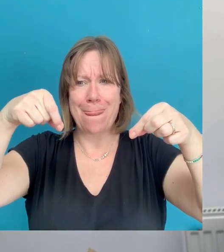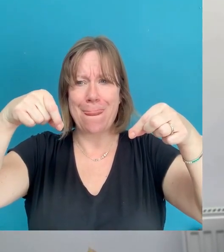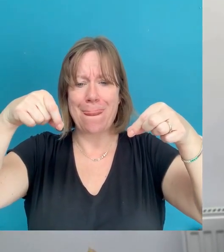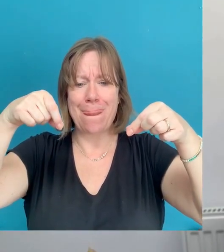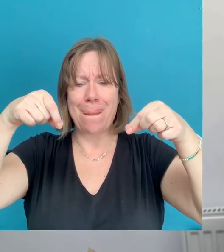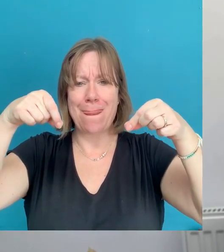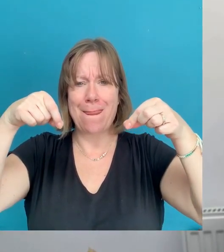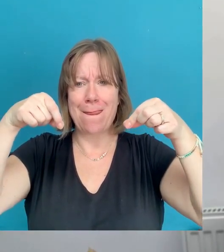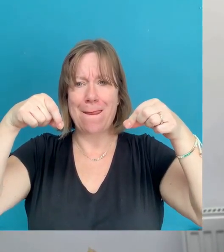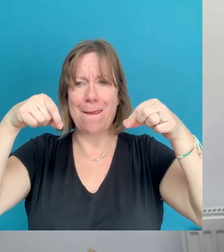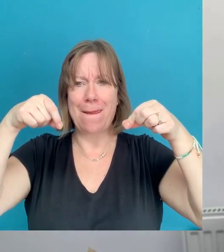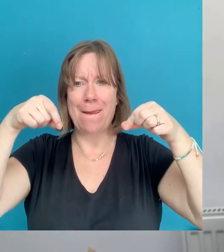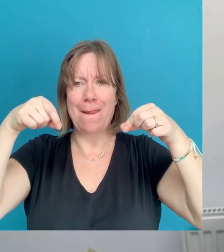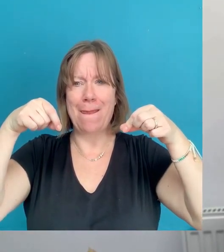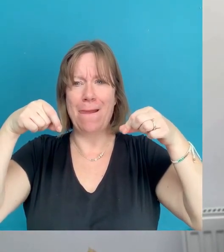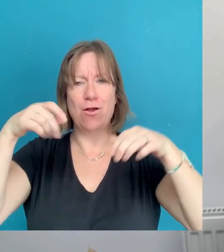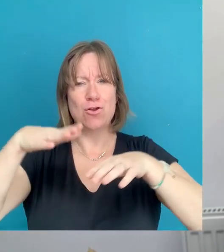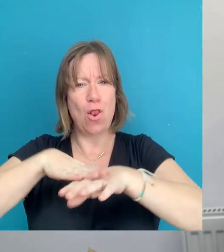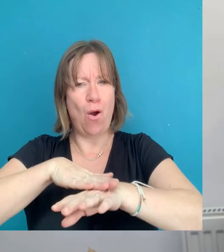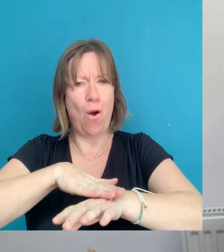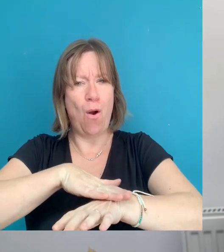gently.